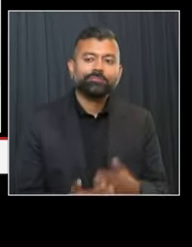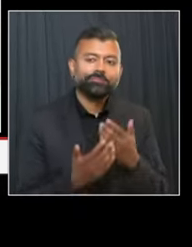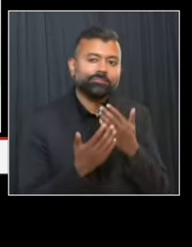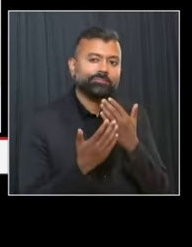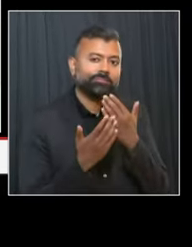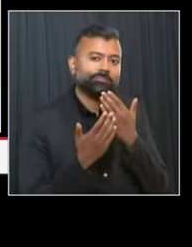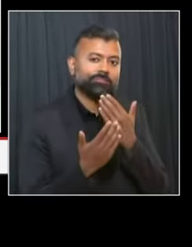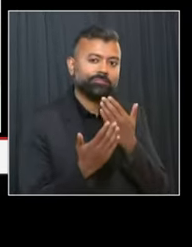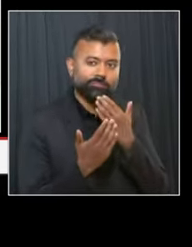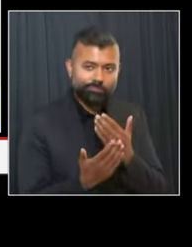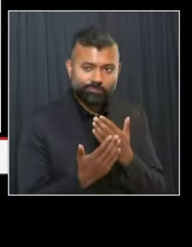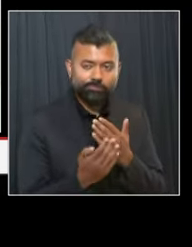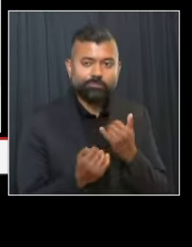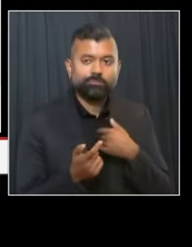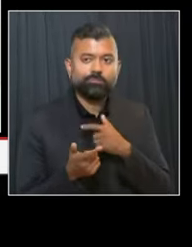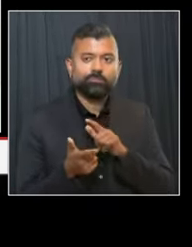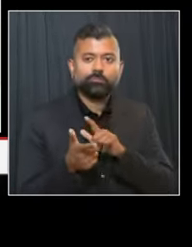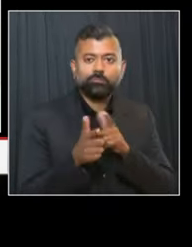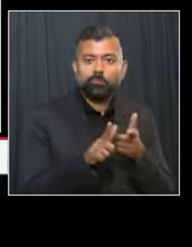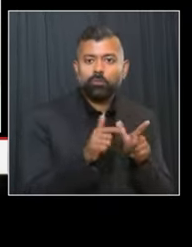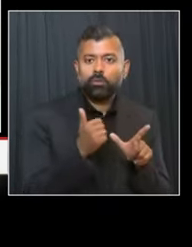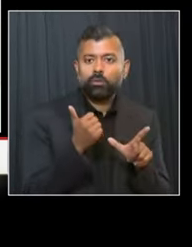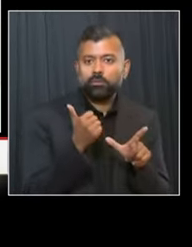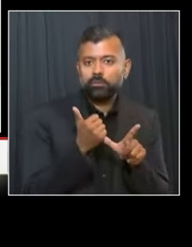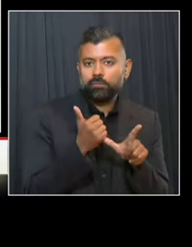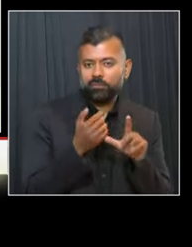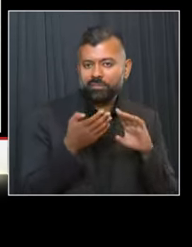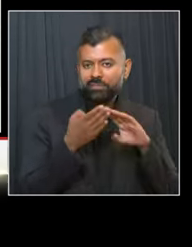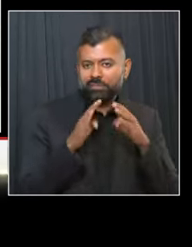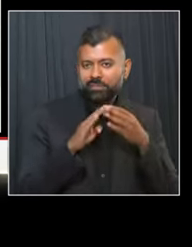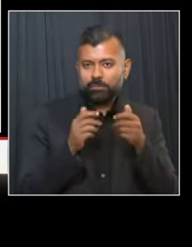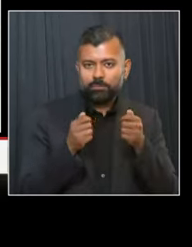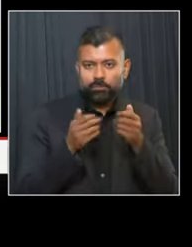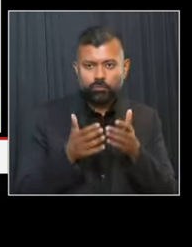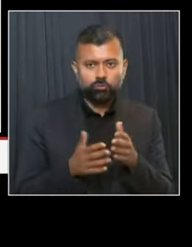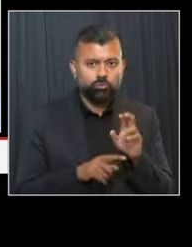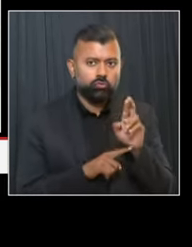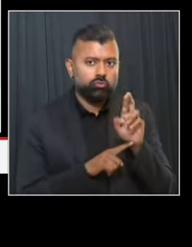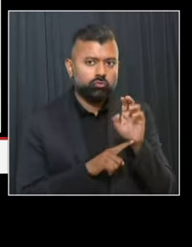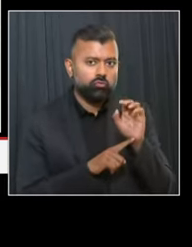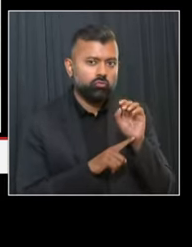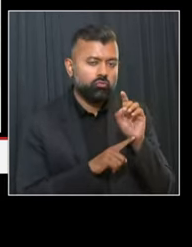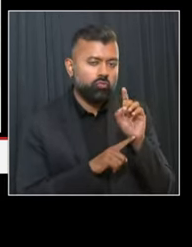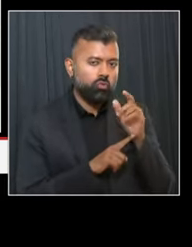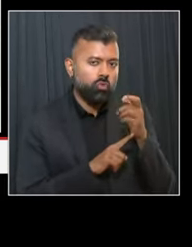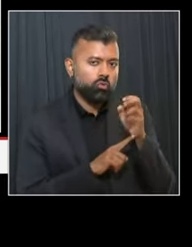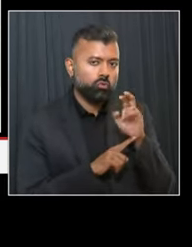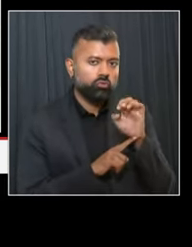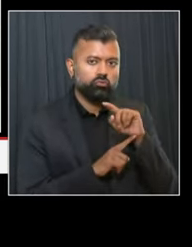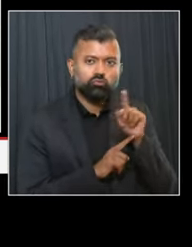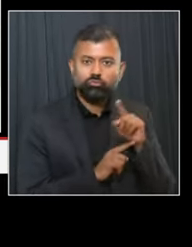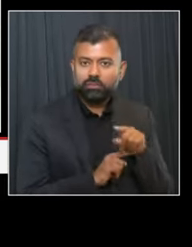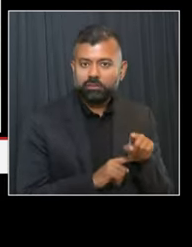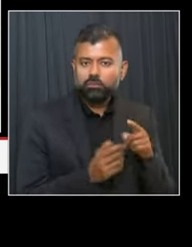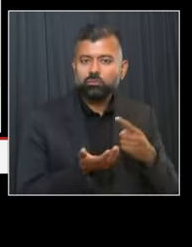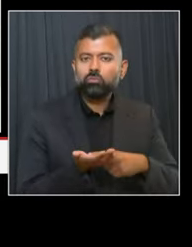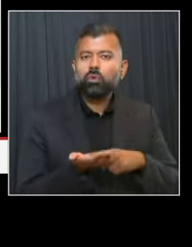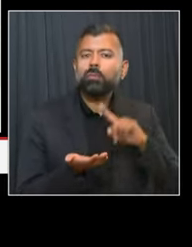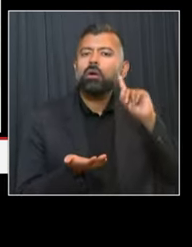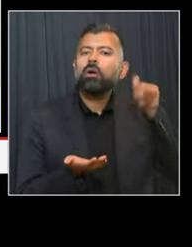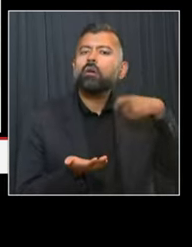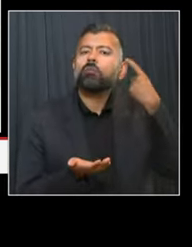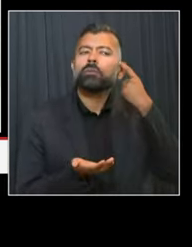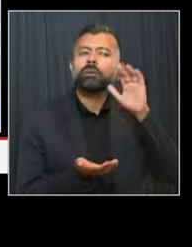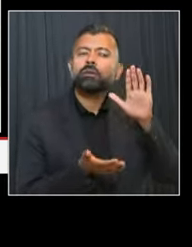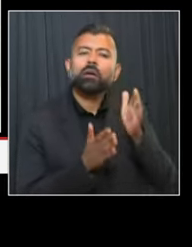right, thank you, and good afternoon, everyone. Want to talk a little bit about the mayor's investments in government operations. We like to say that our cluster